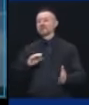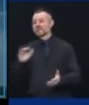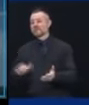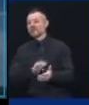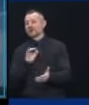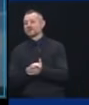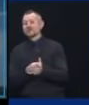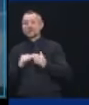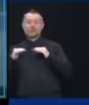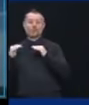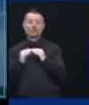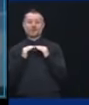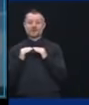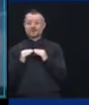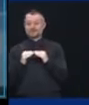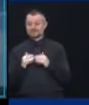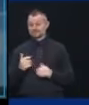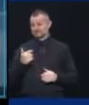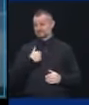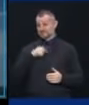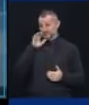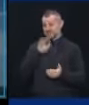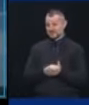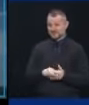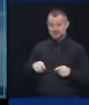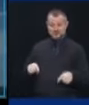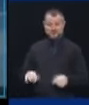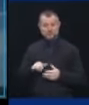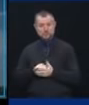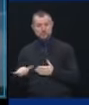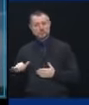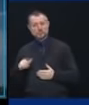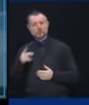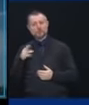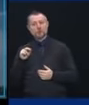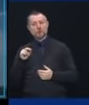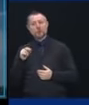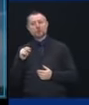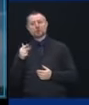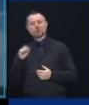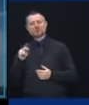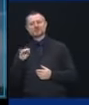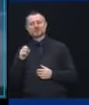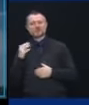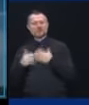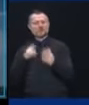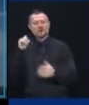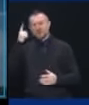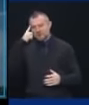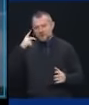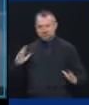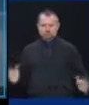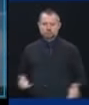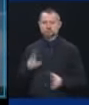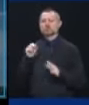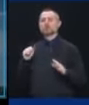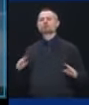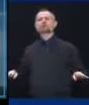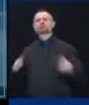progressive capital of the nation, not just because we say it is, but because we perform that